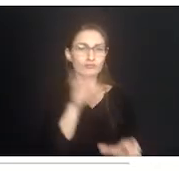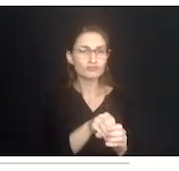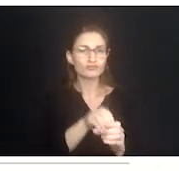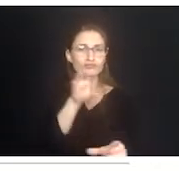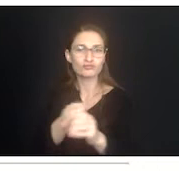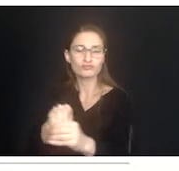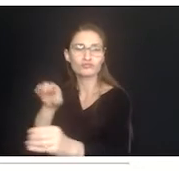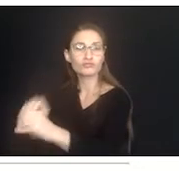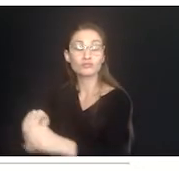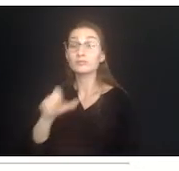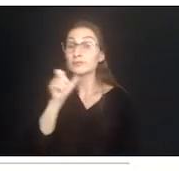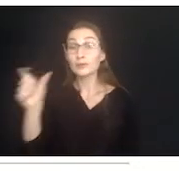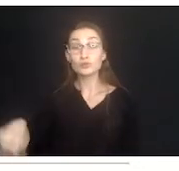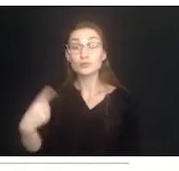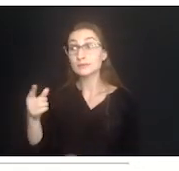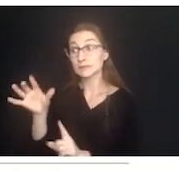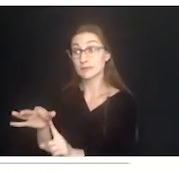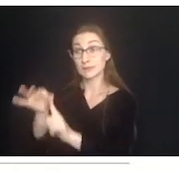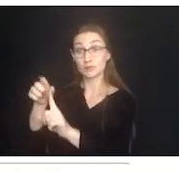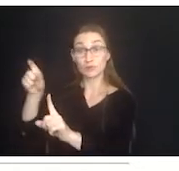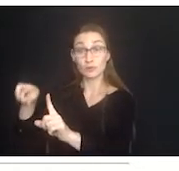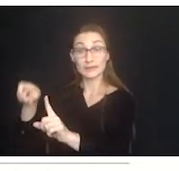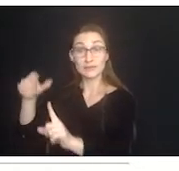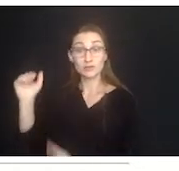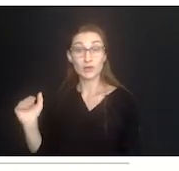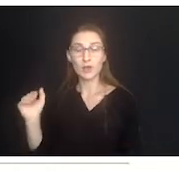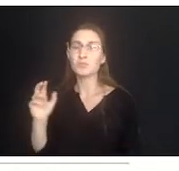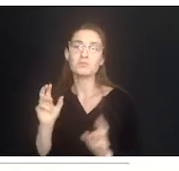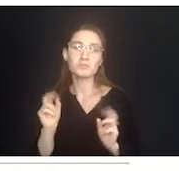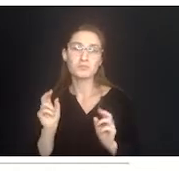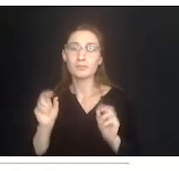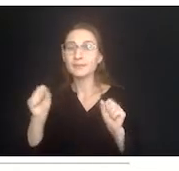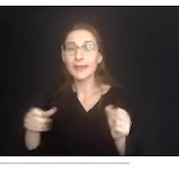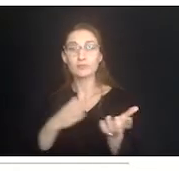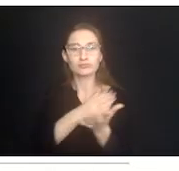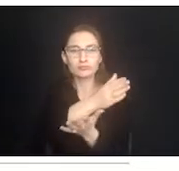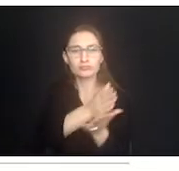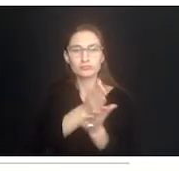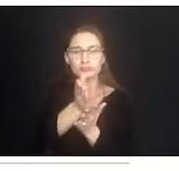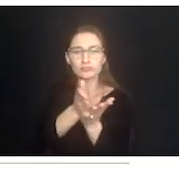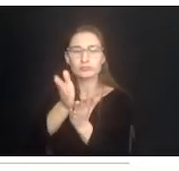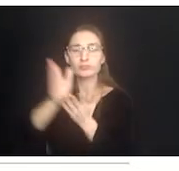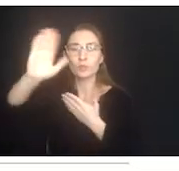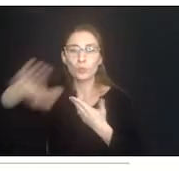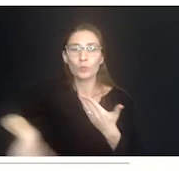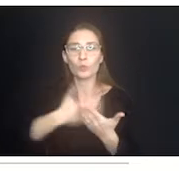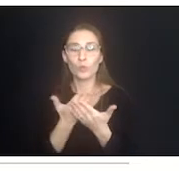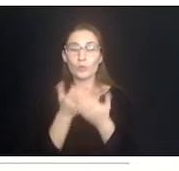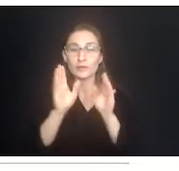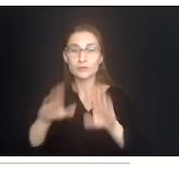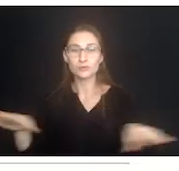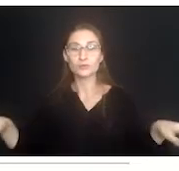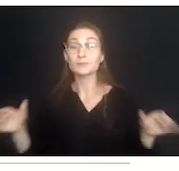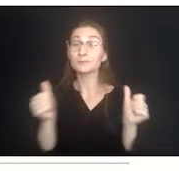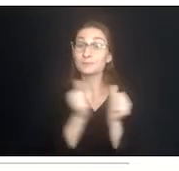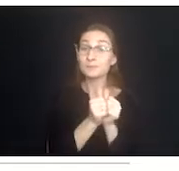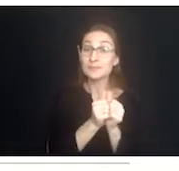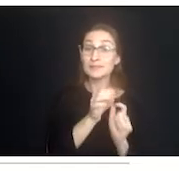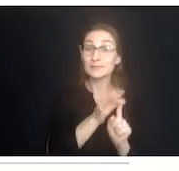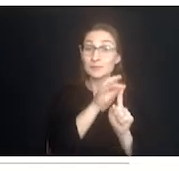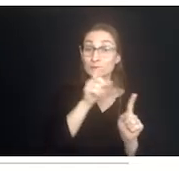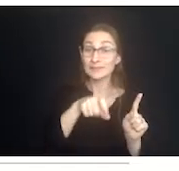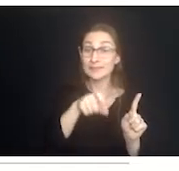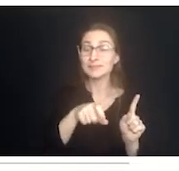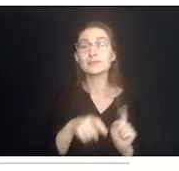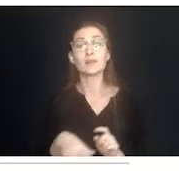all activities. So it doesn't just work with children with special needs either. It can work across all